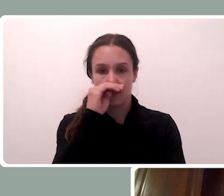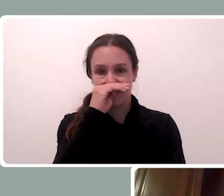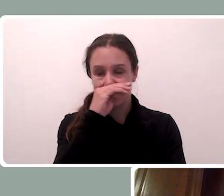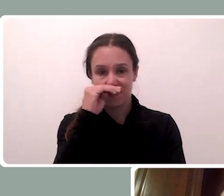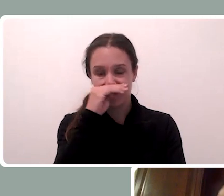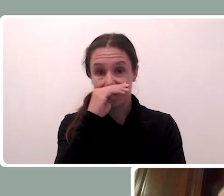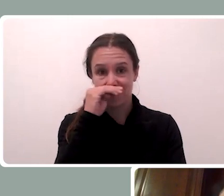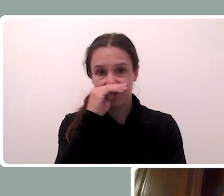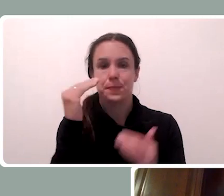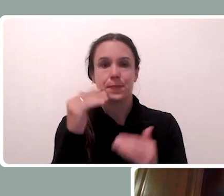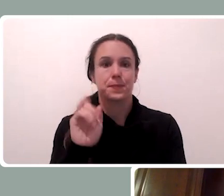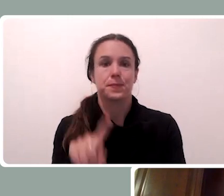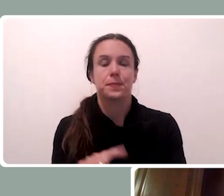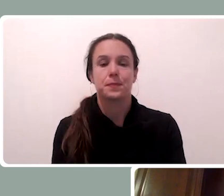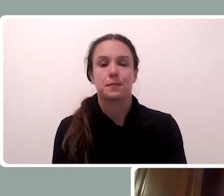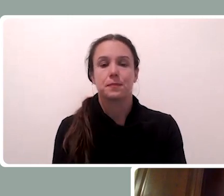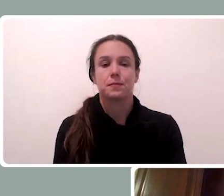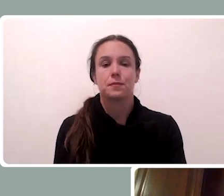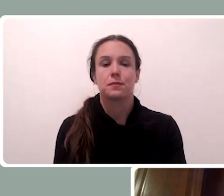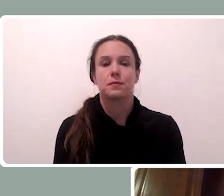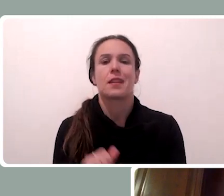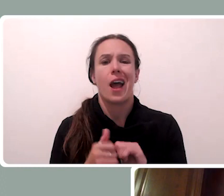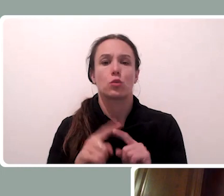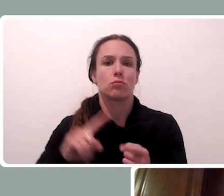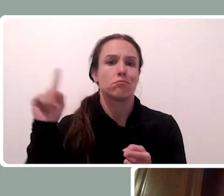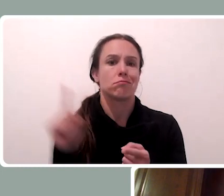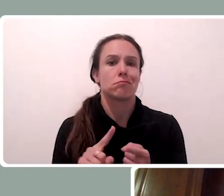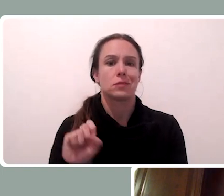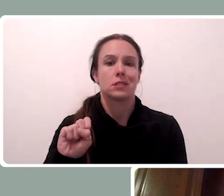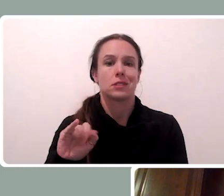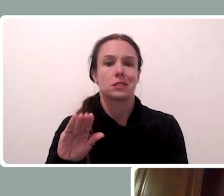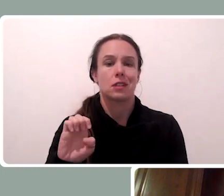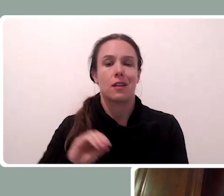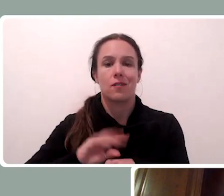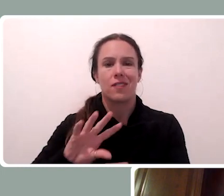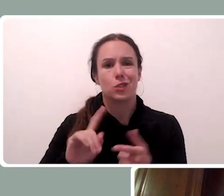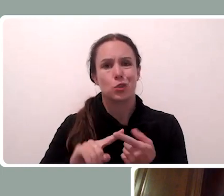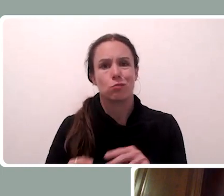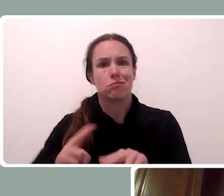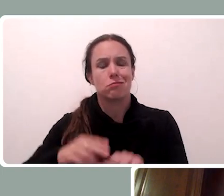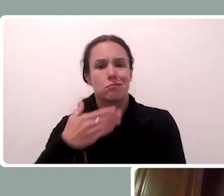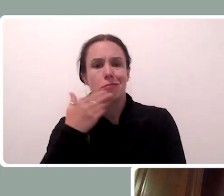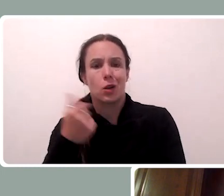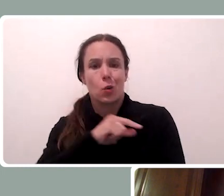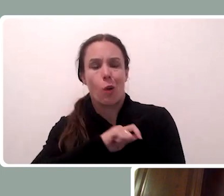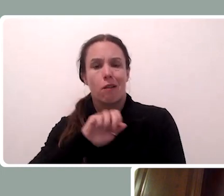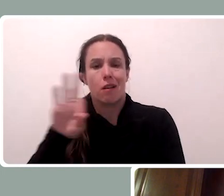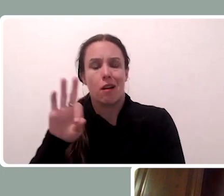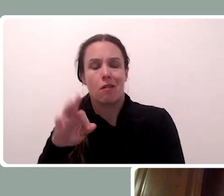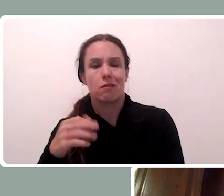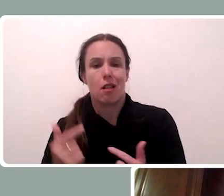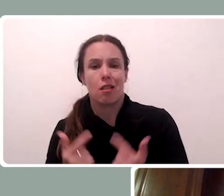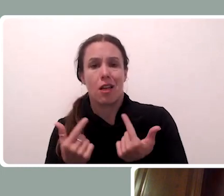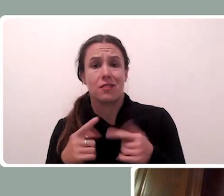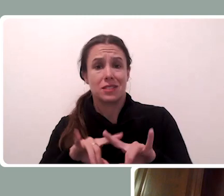is about ways to minimize side effects in general and improve quality of life while taking aromatase inhibitors.